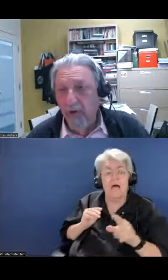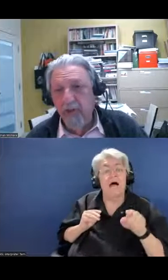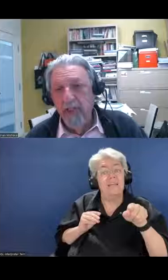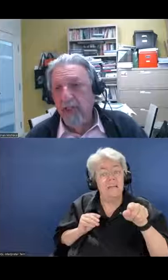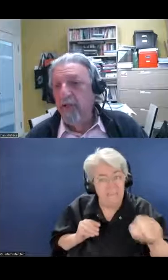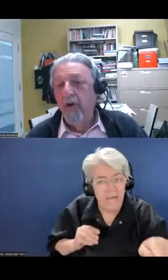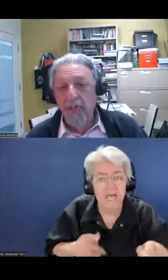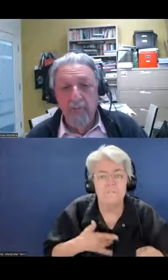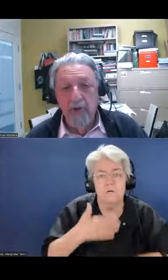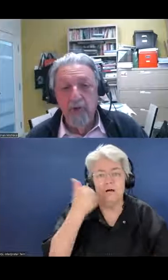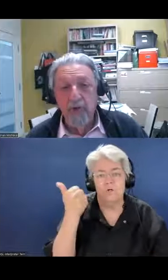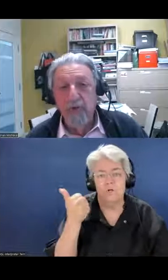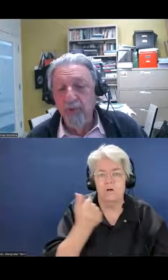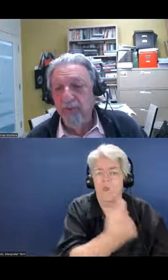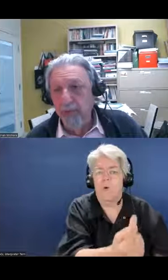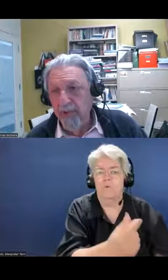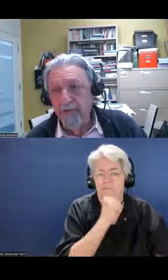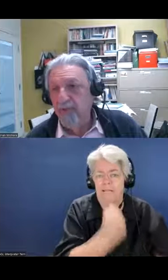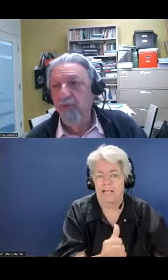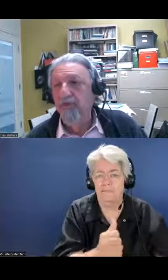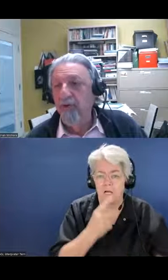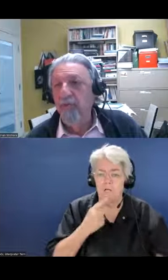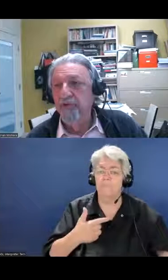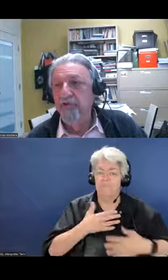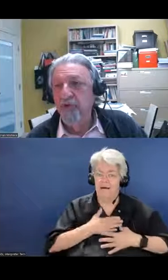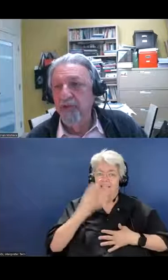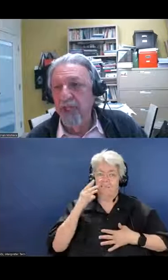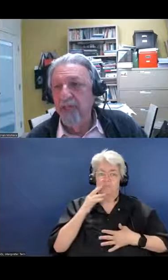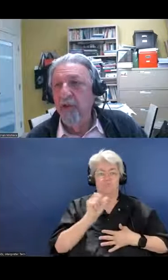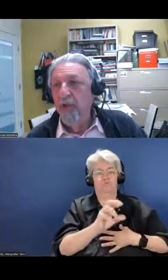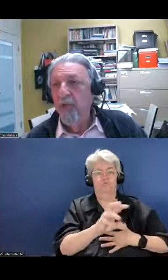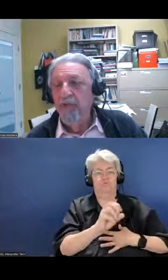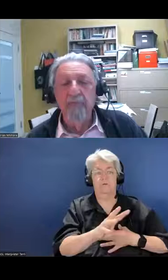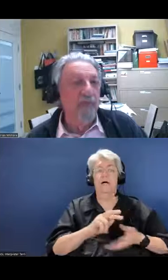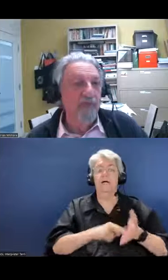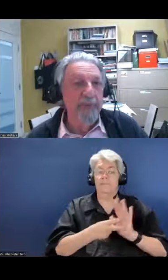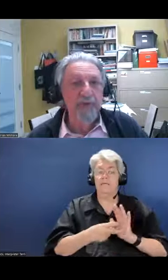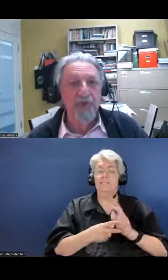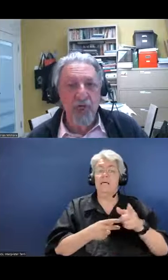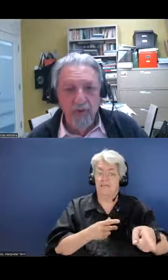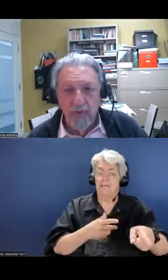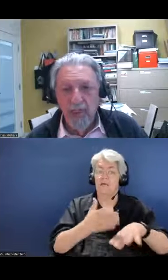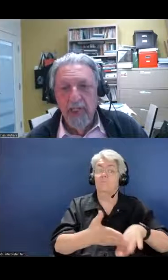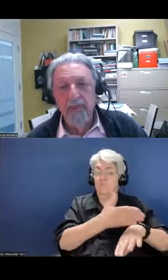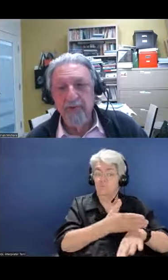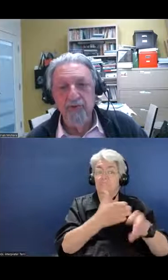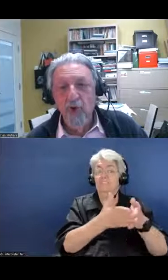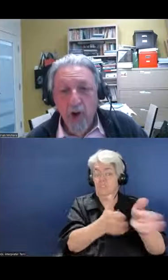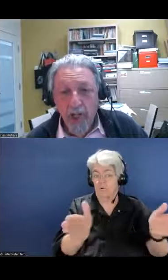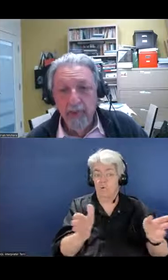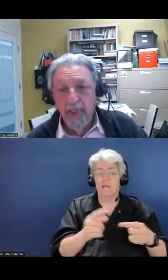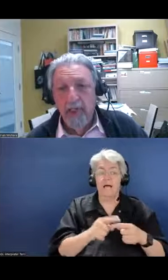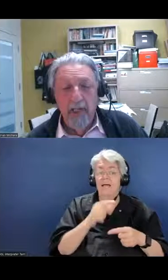end of the call. Talking about your own experiences, we found, was associated with improvements in general. And this